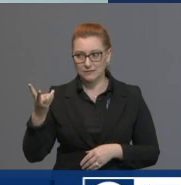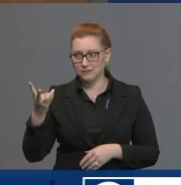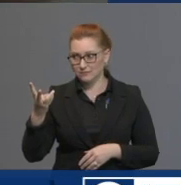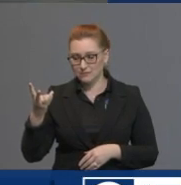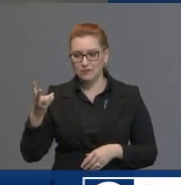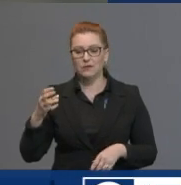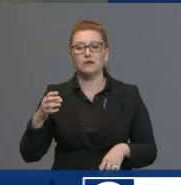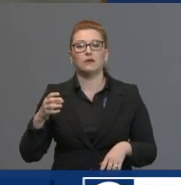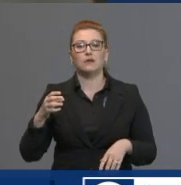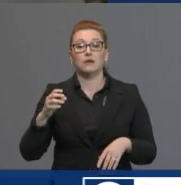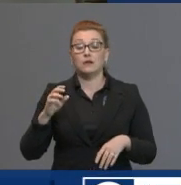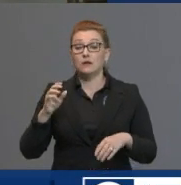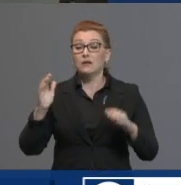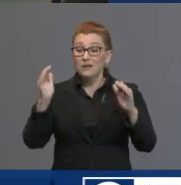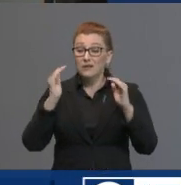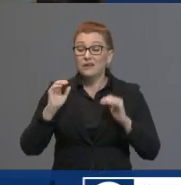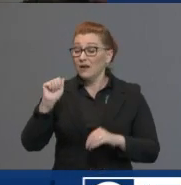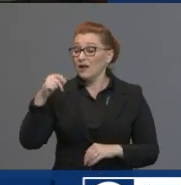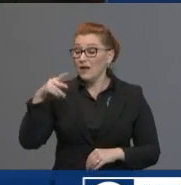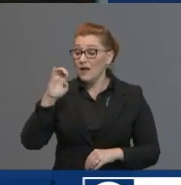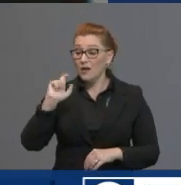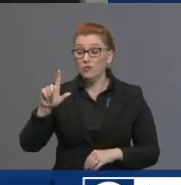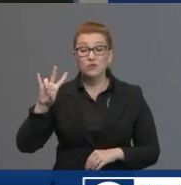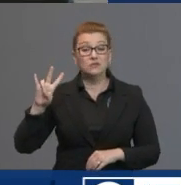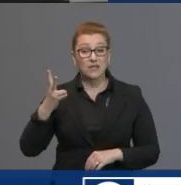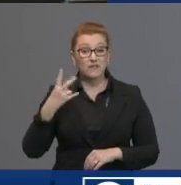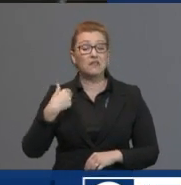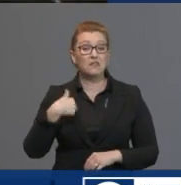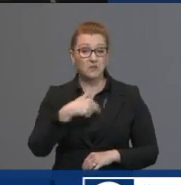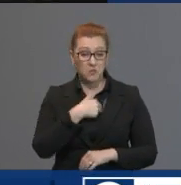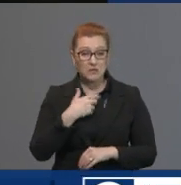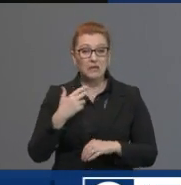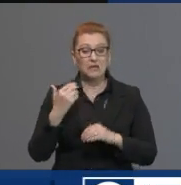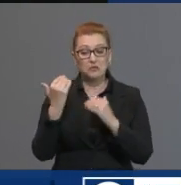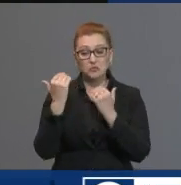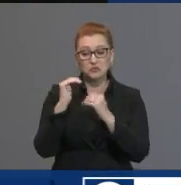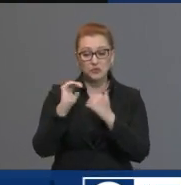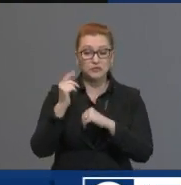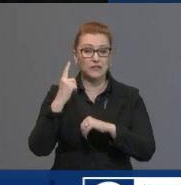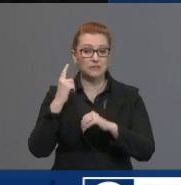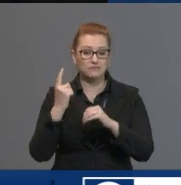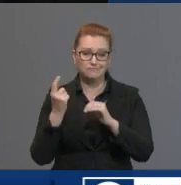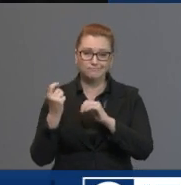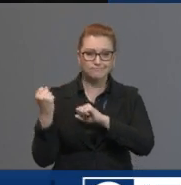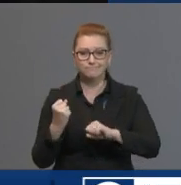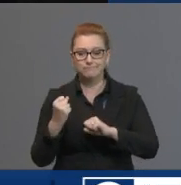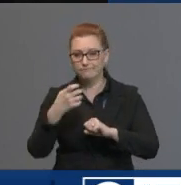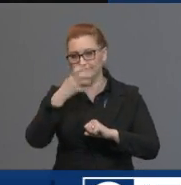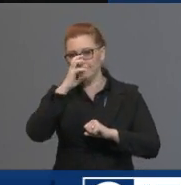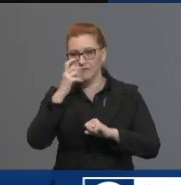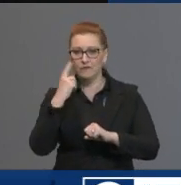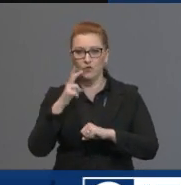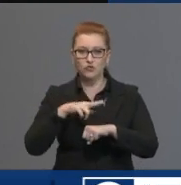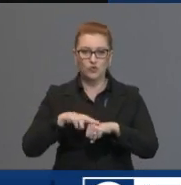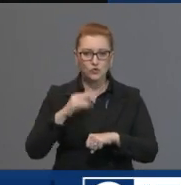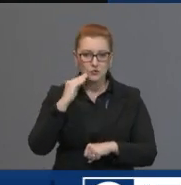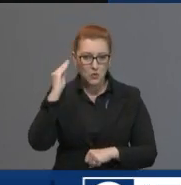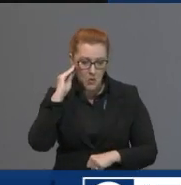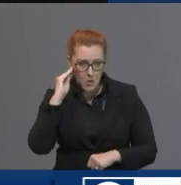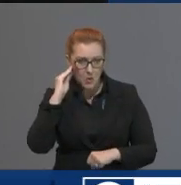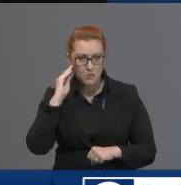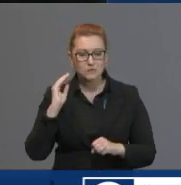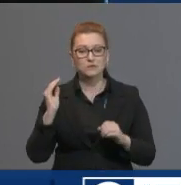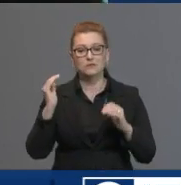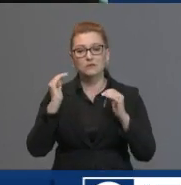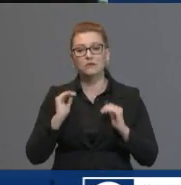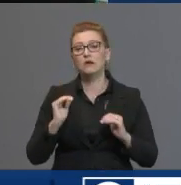Additional protections on April 7th for our nursing homes and restrictions for out-of-state travelers on the 7th. We